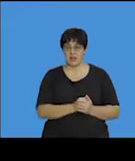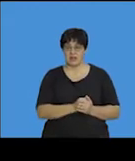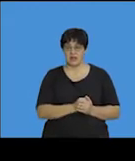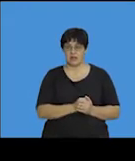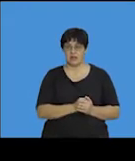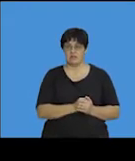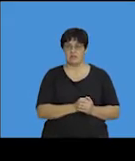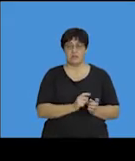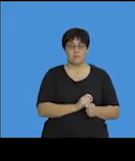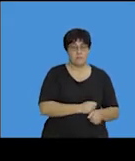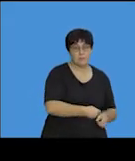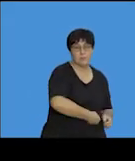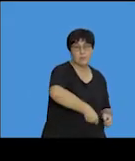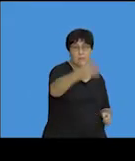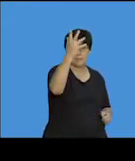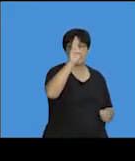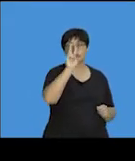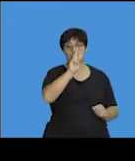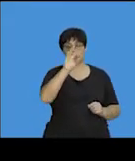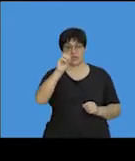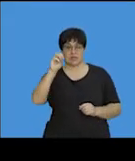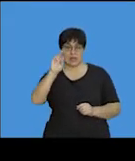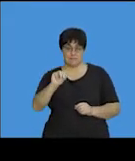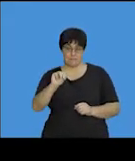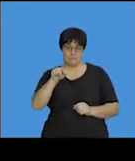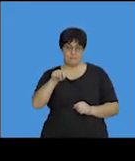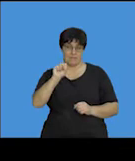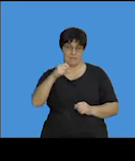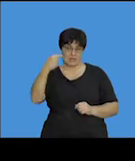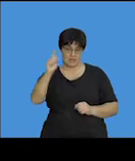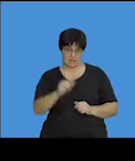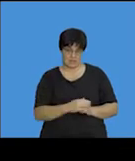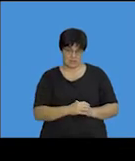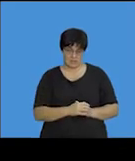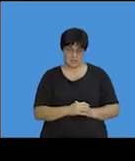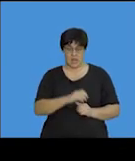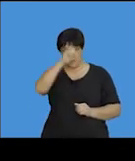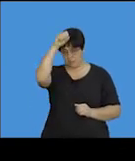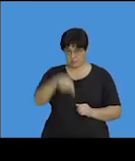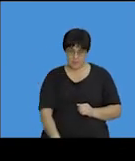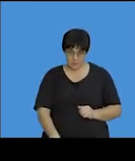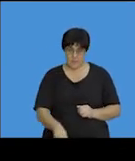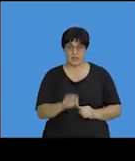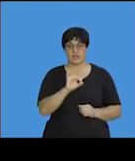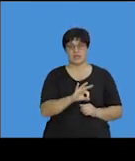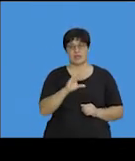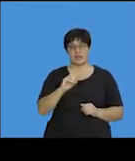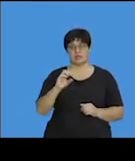it up at 200 meters per second, and it hits the ground at